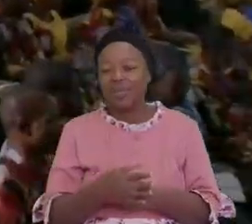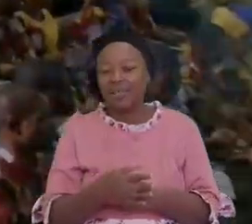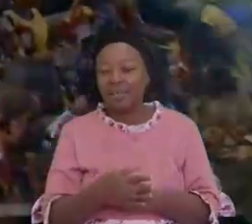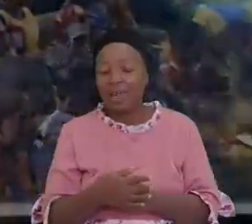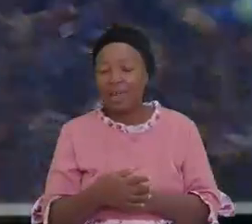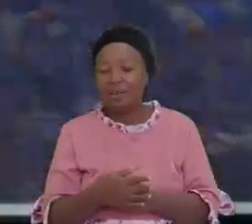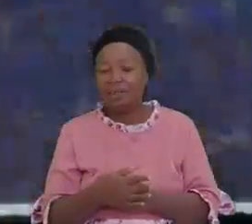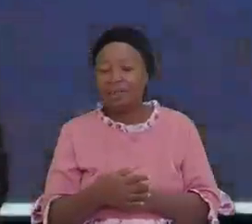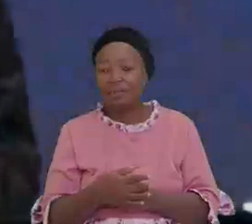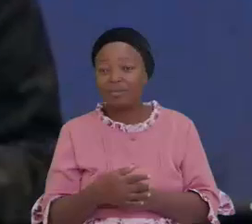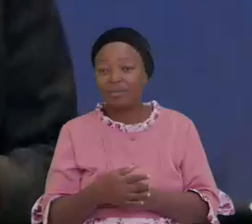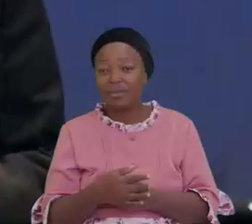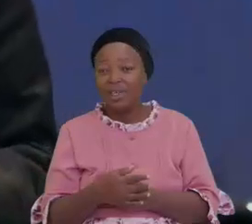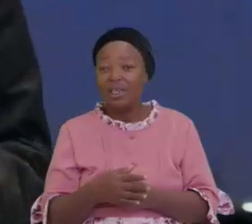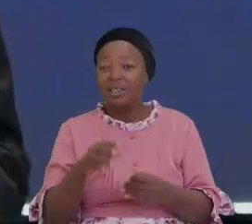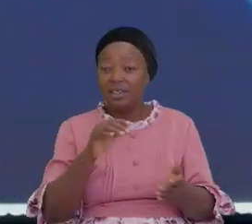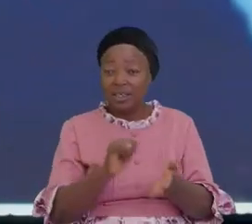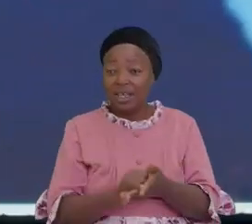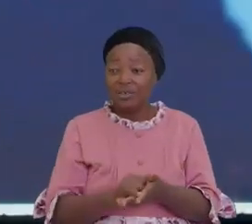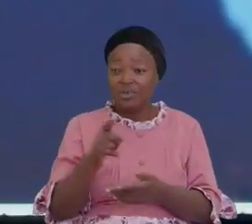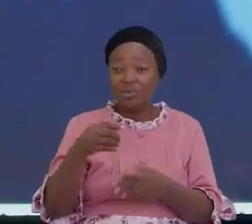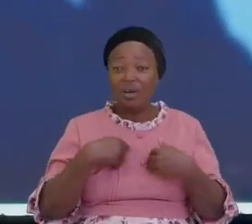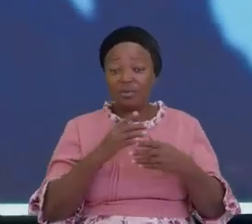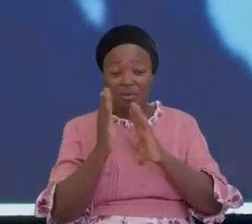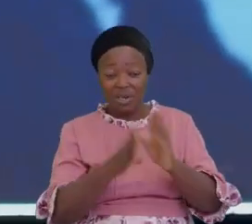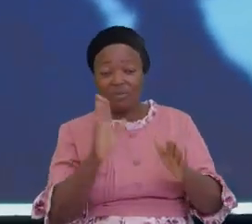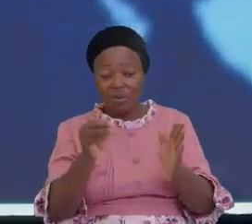And we kept on. I said, when is your husband coming back?